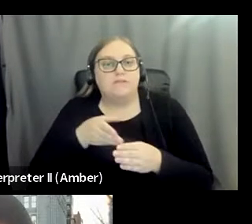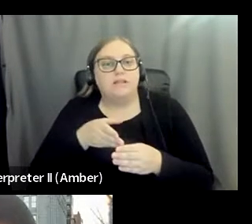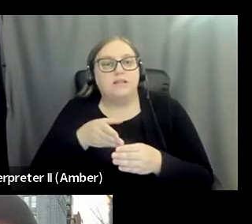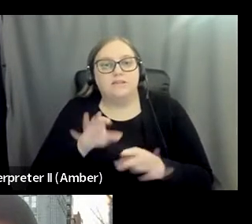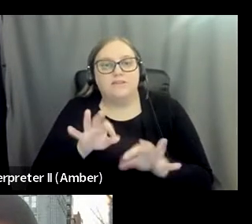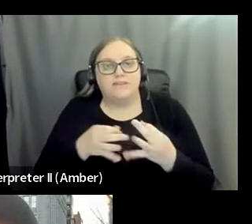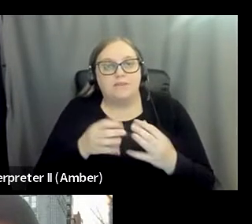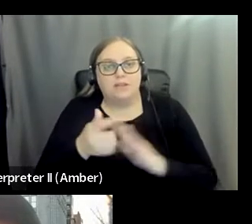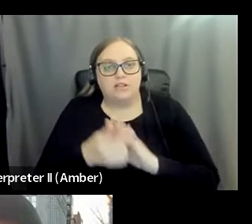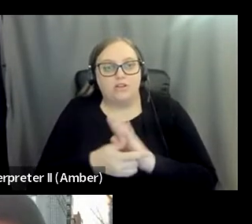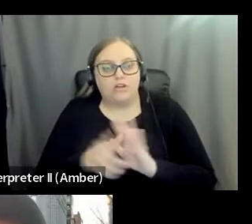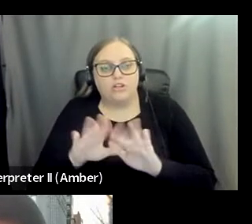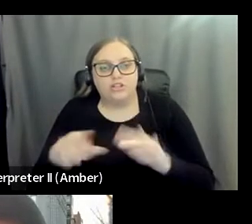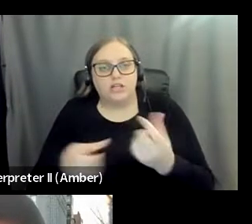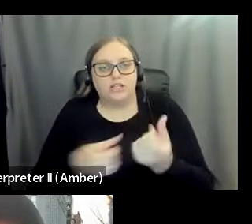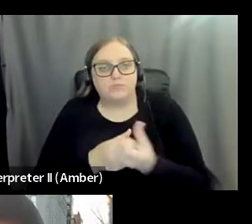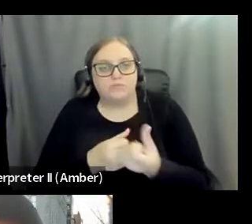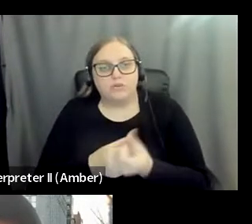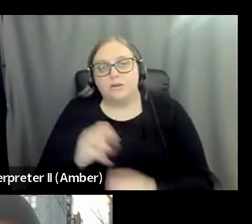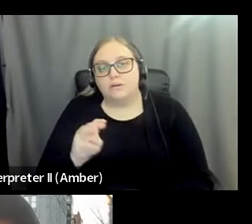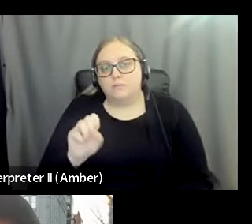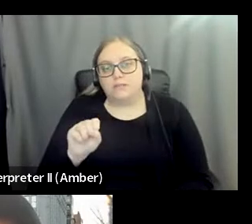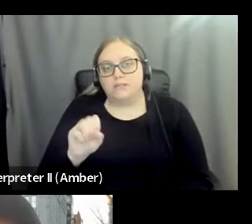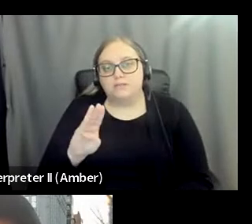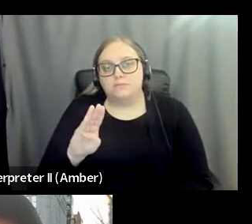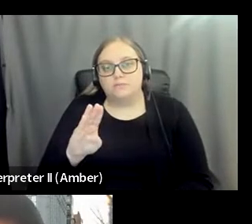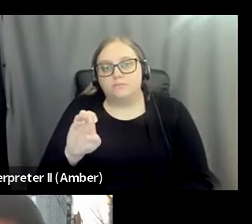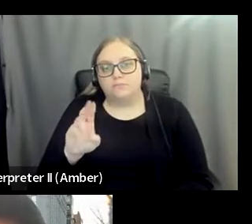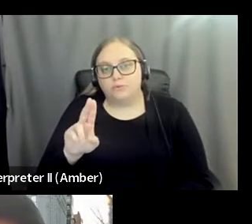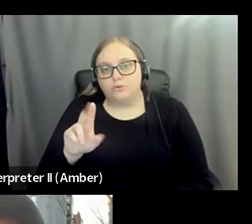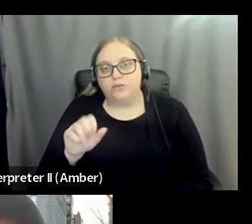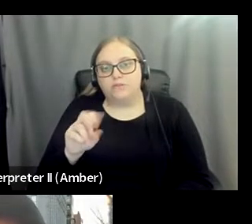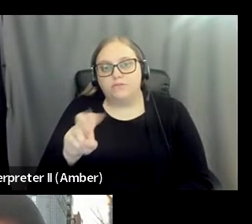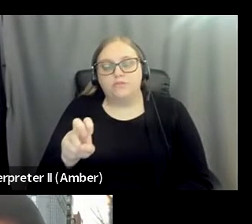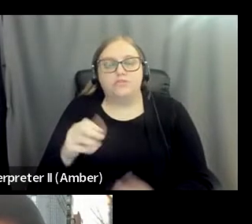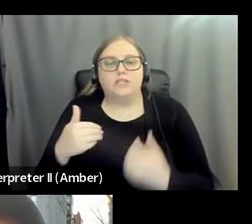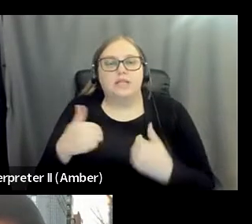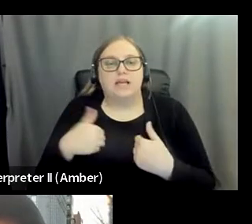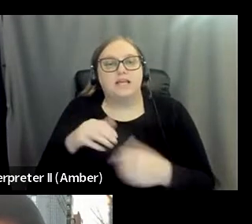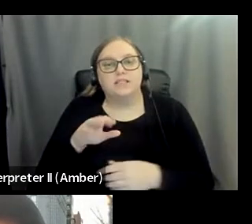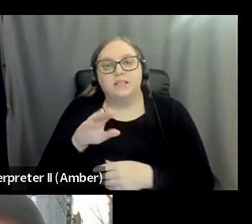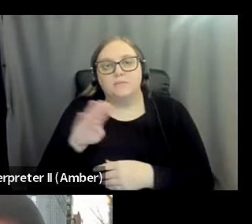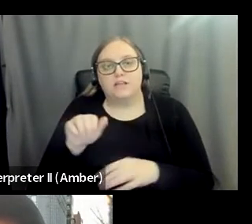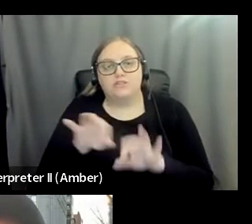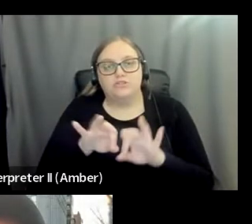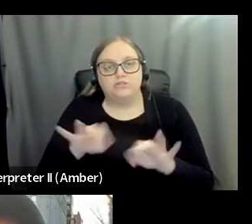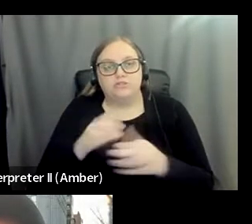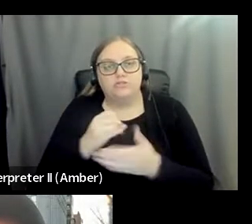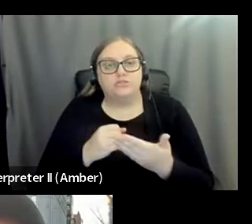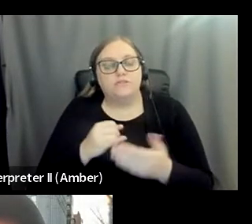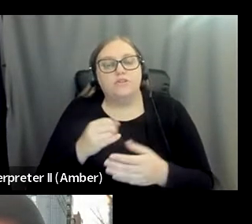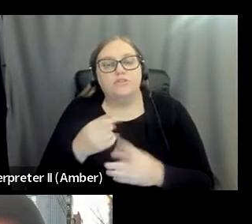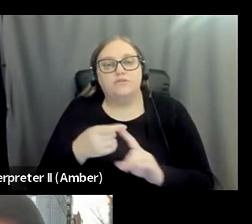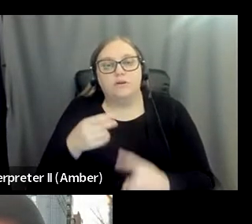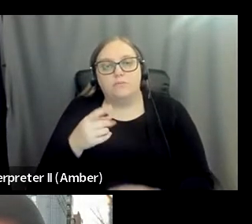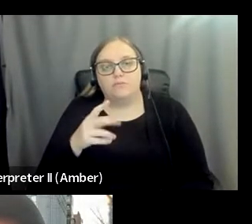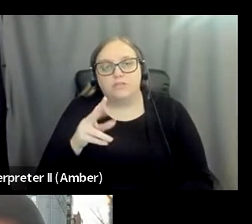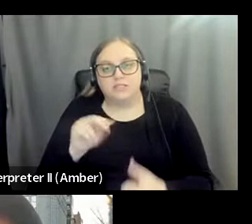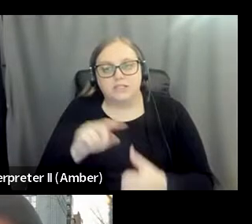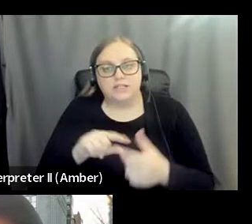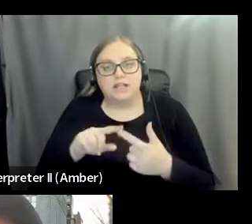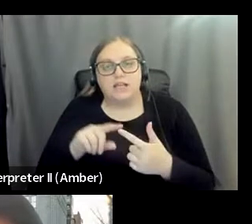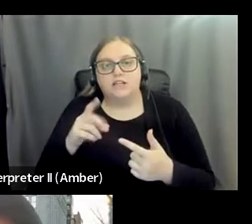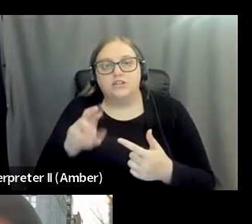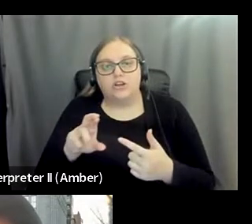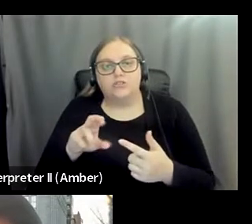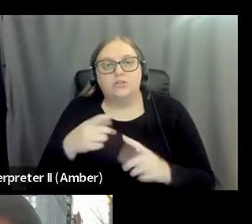support. Ms. Boulevou is a Ward 3 resident. She received a Bachelor of Arts from Princeton, a Juris Doctorate from Georgetown University